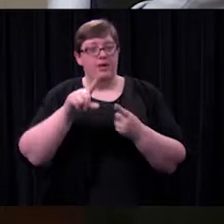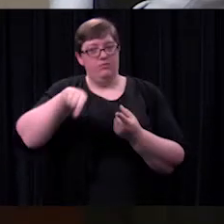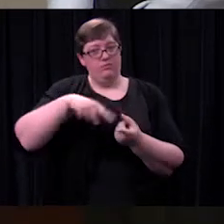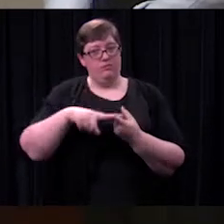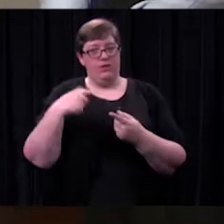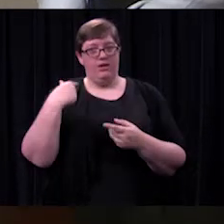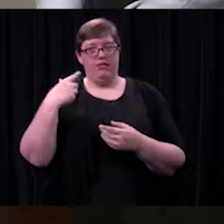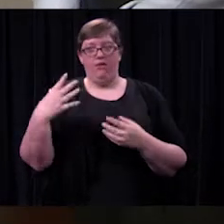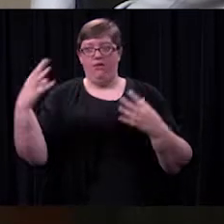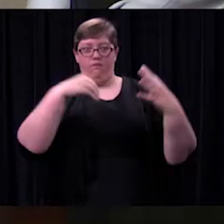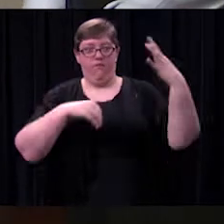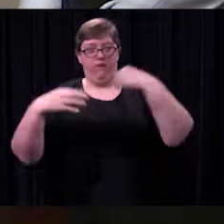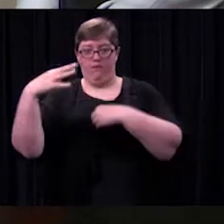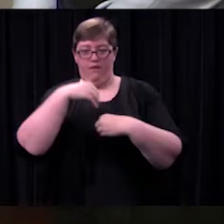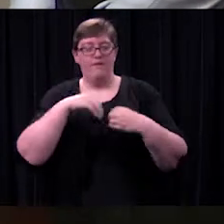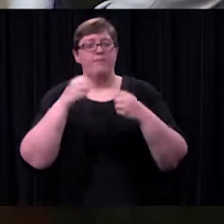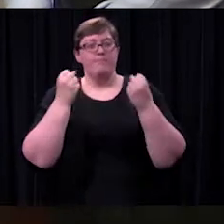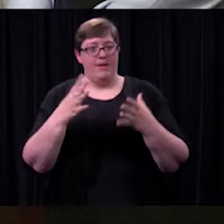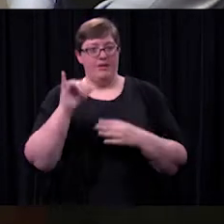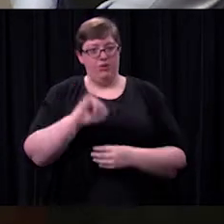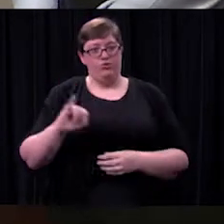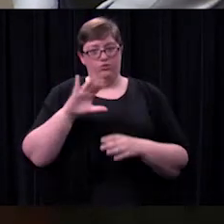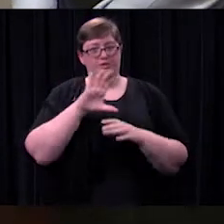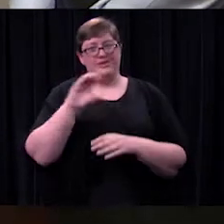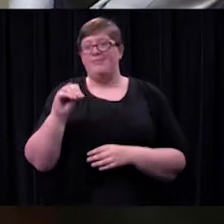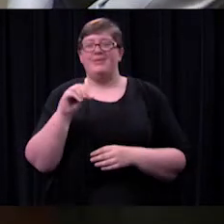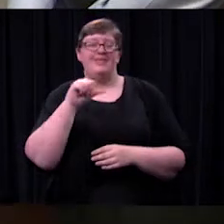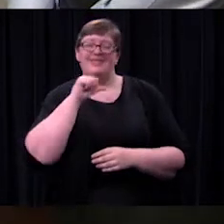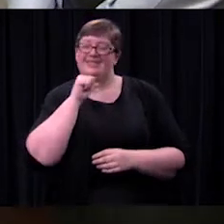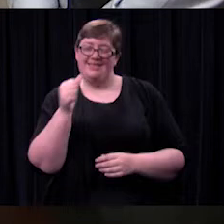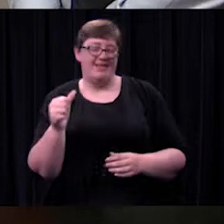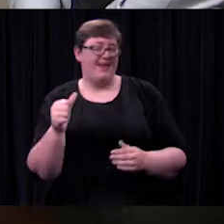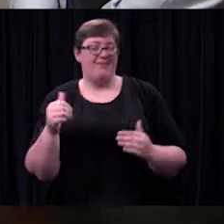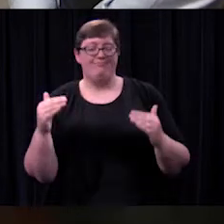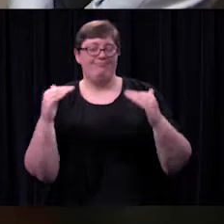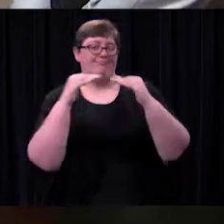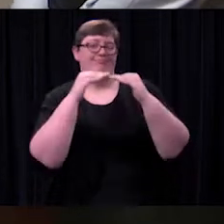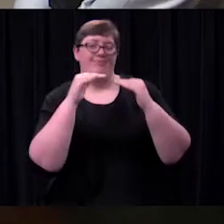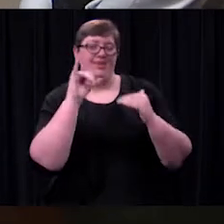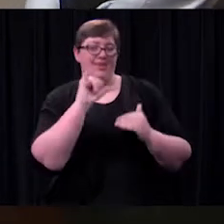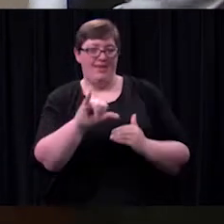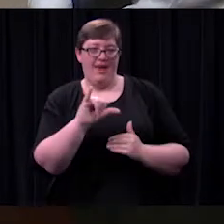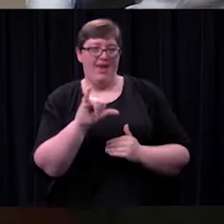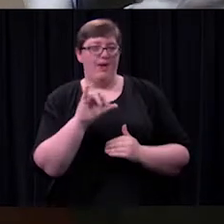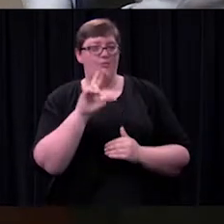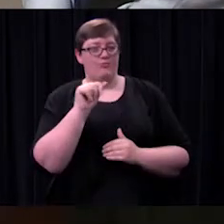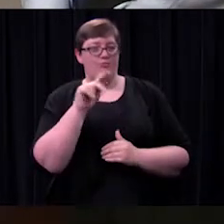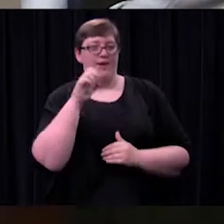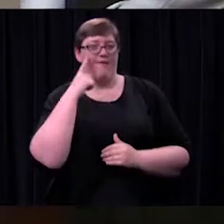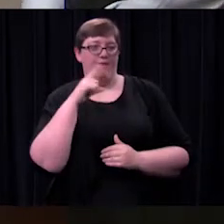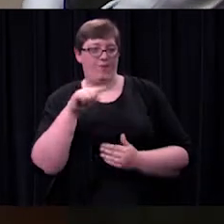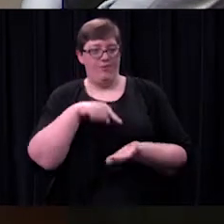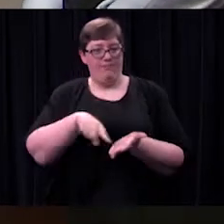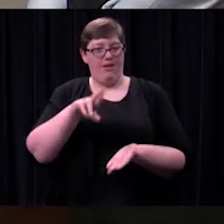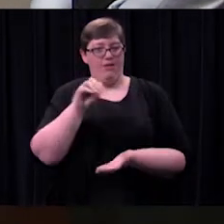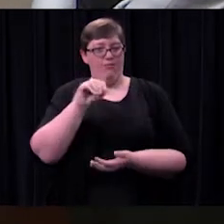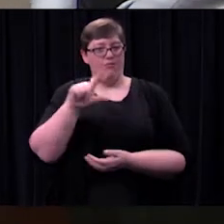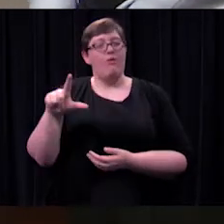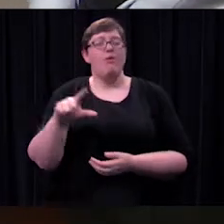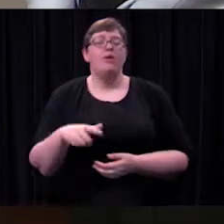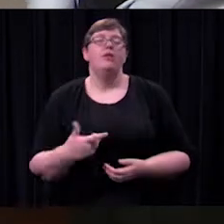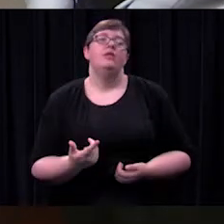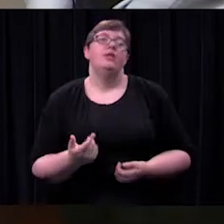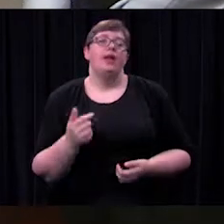companies involved, it's not anywhere close to that 6.5 cent rate per $100 of payroll. So there are other structures that could be done,